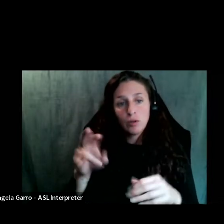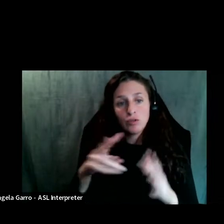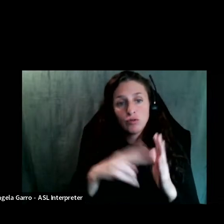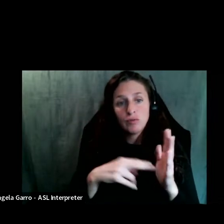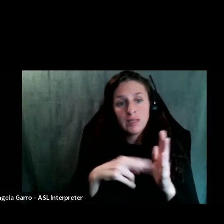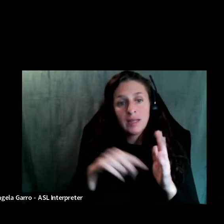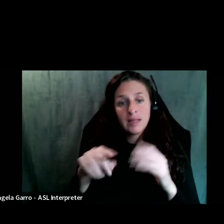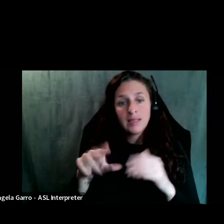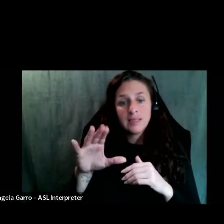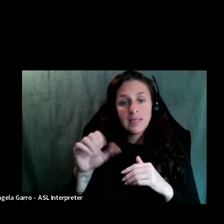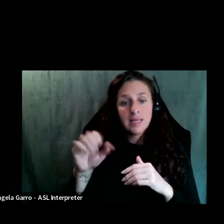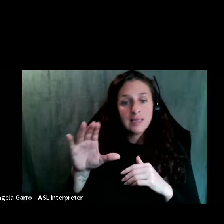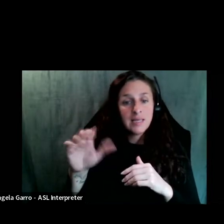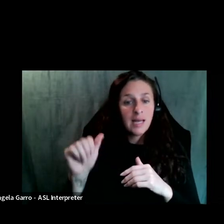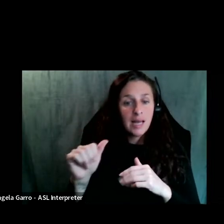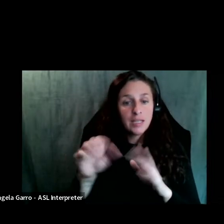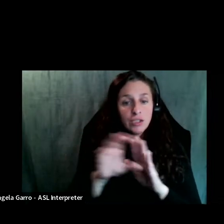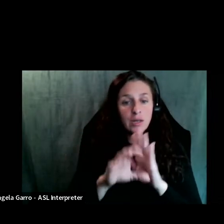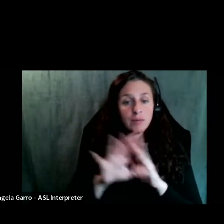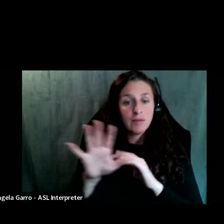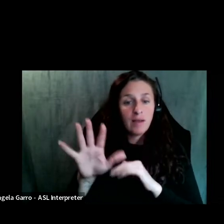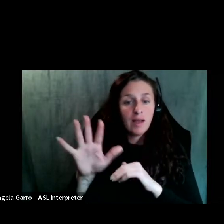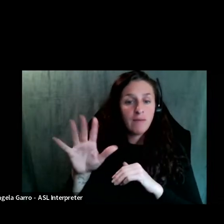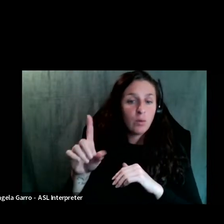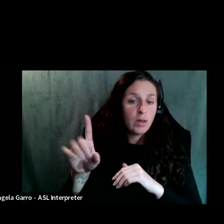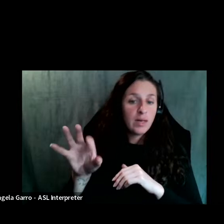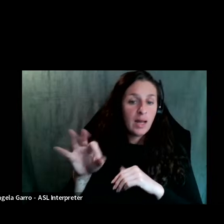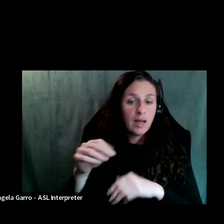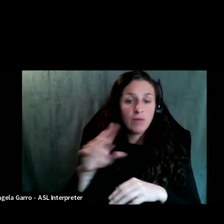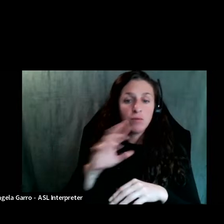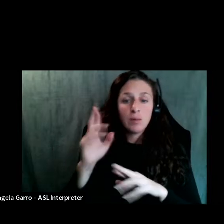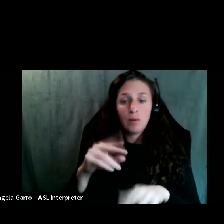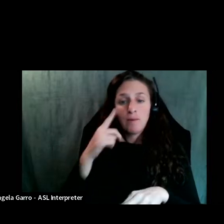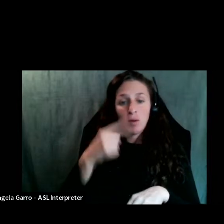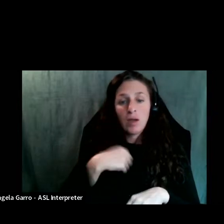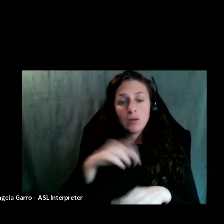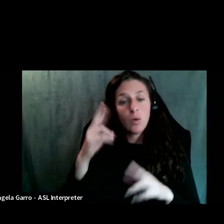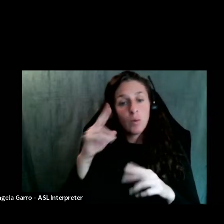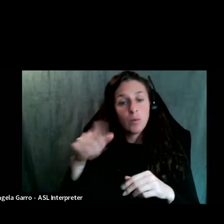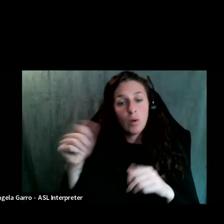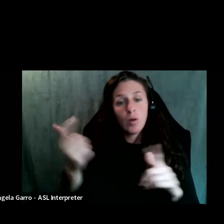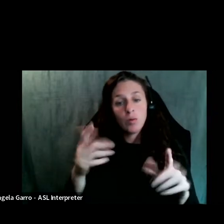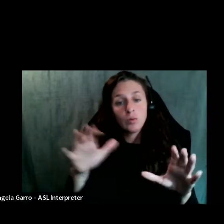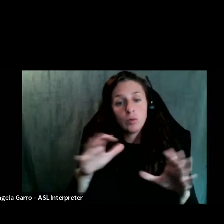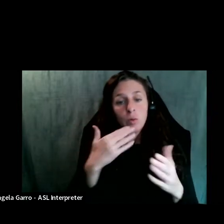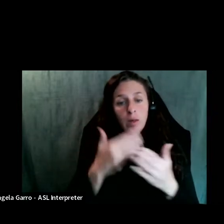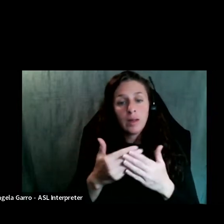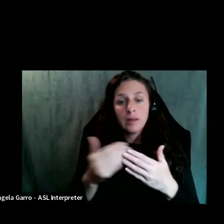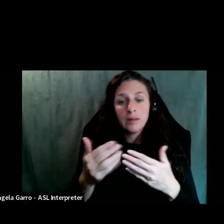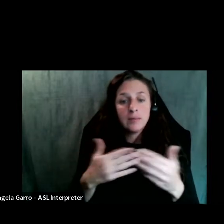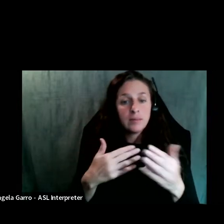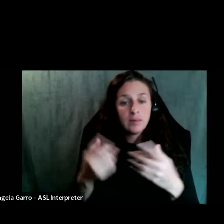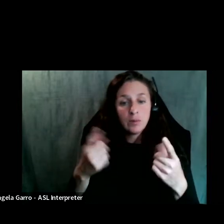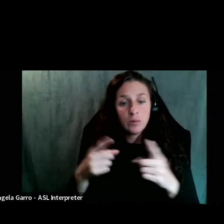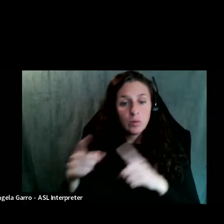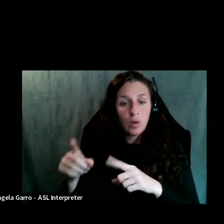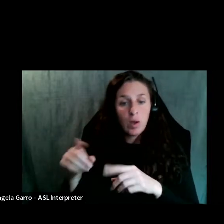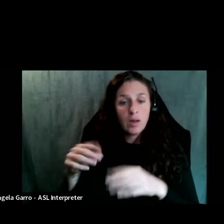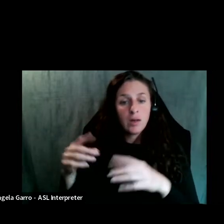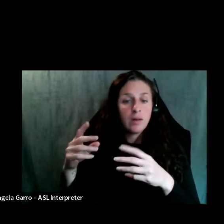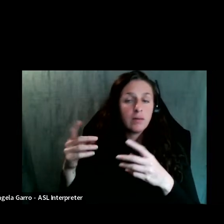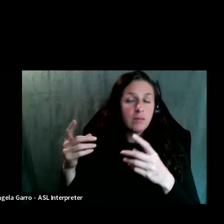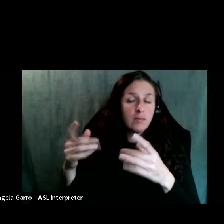this CSEA Chapter 519 report for us. Hope you're all doing well, and despite of the unspeakable events occurring in the